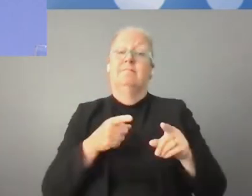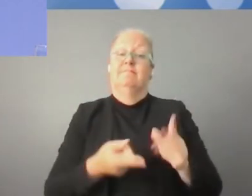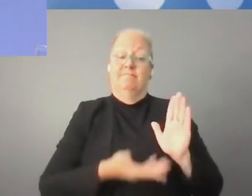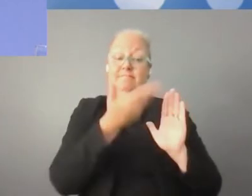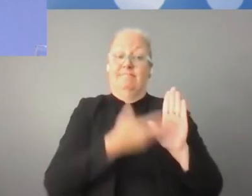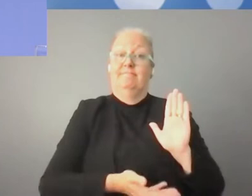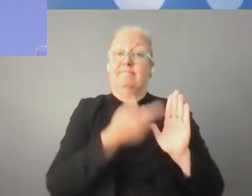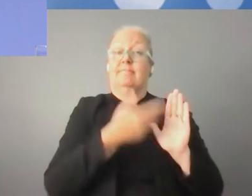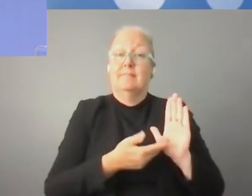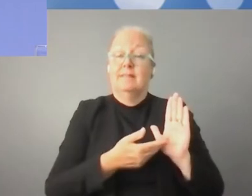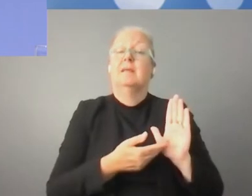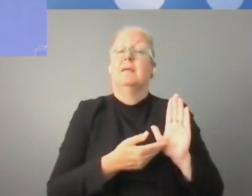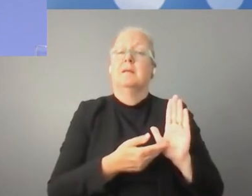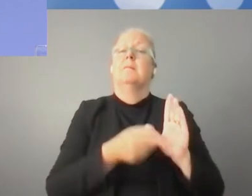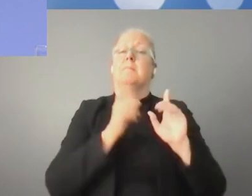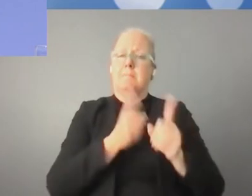is